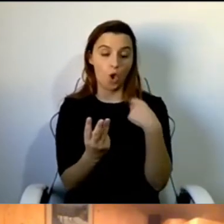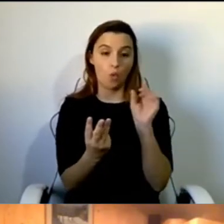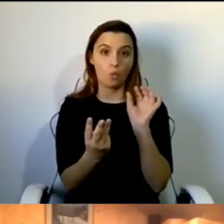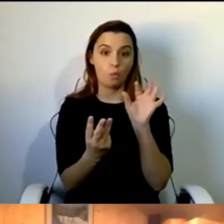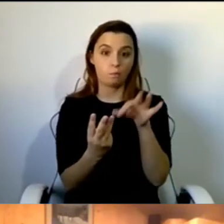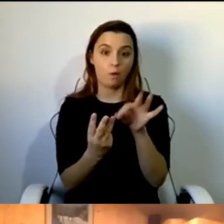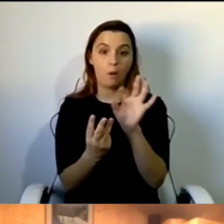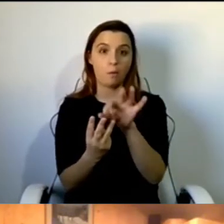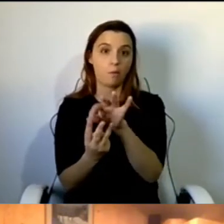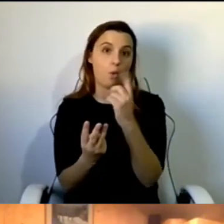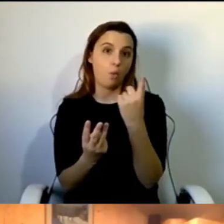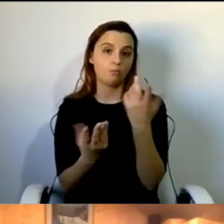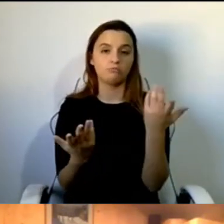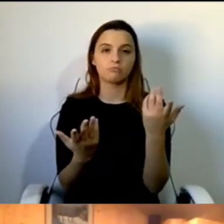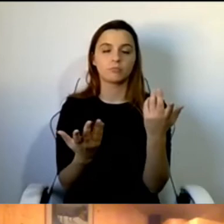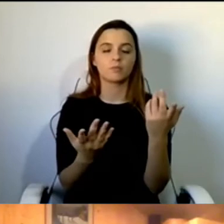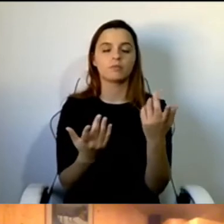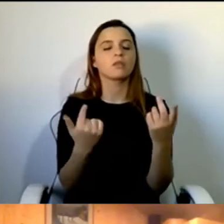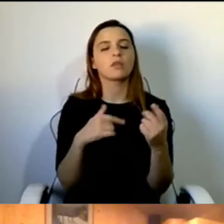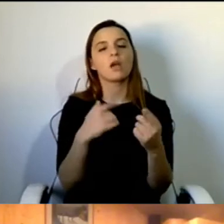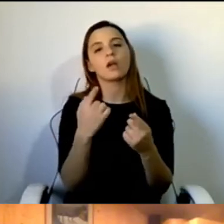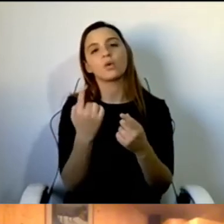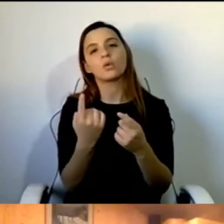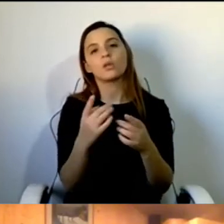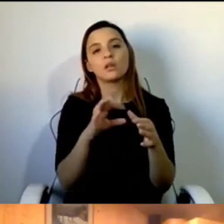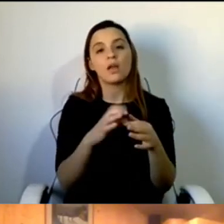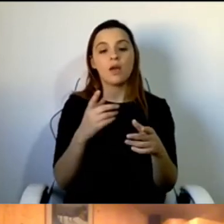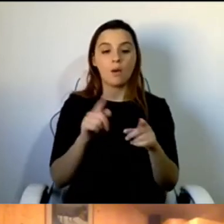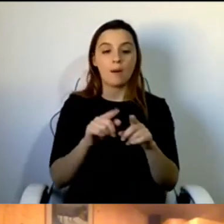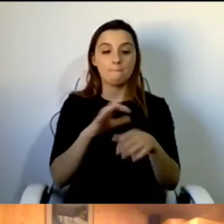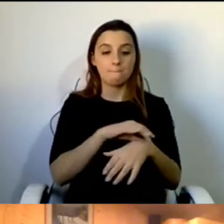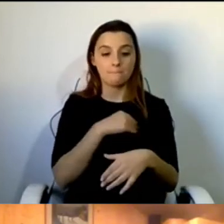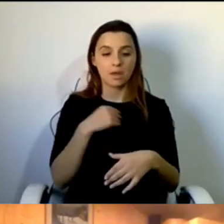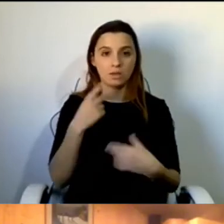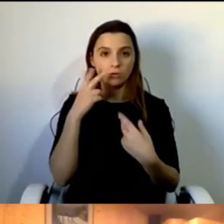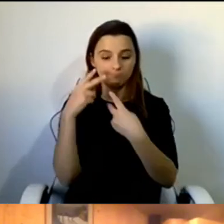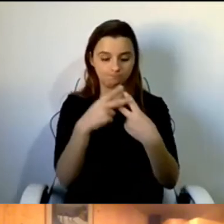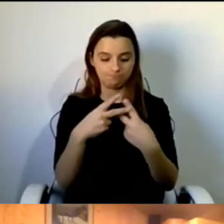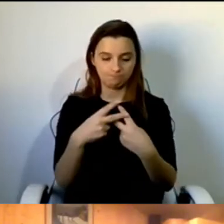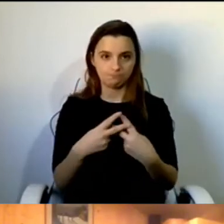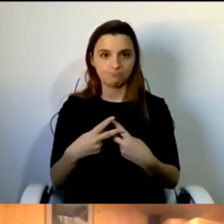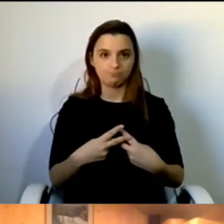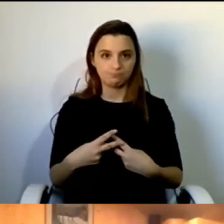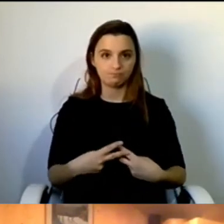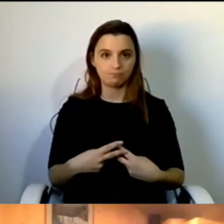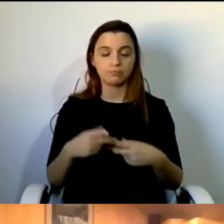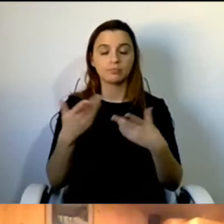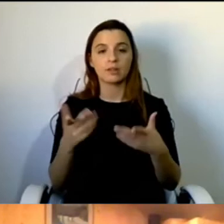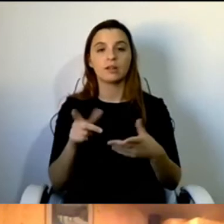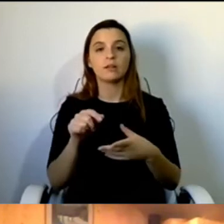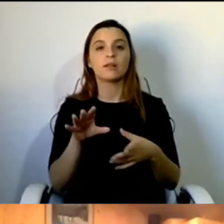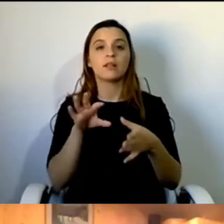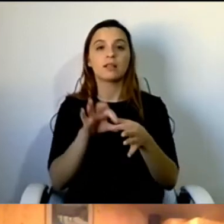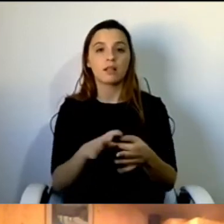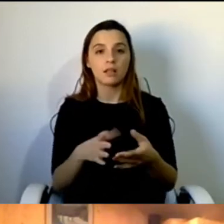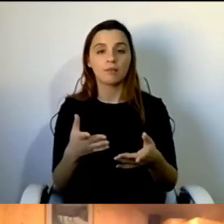defined. They're diagnoses and very much connected to medical definitions. The third category was from